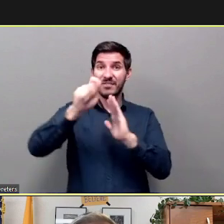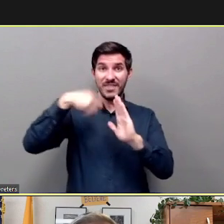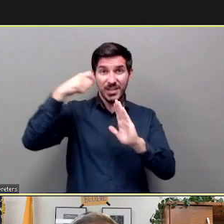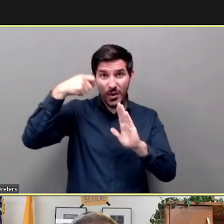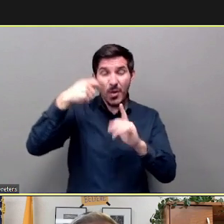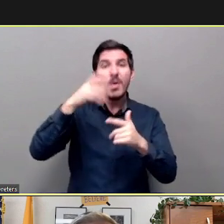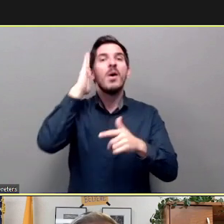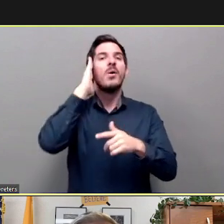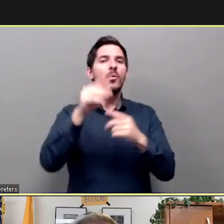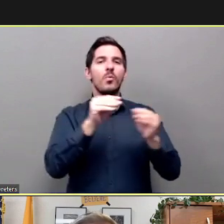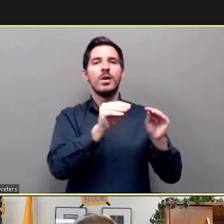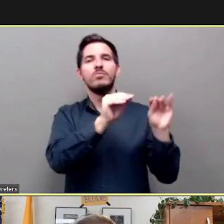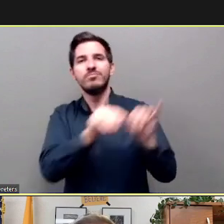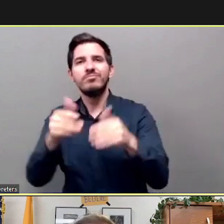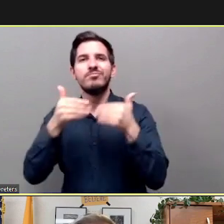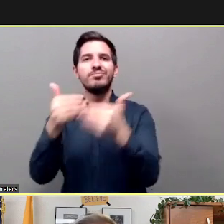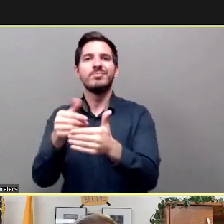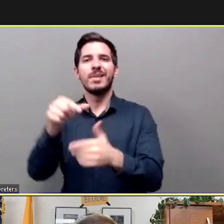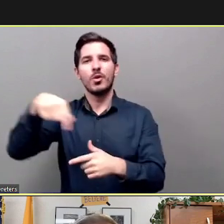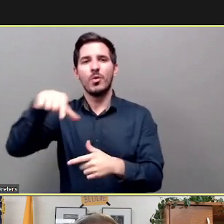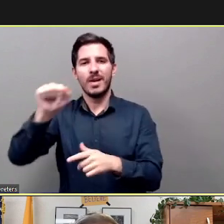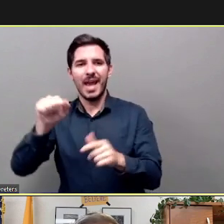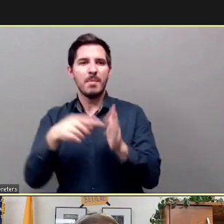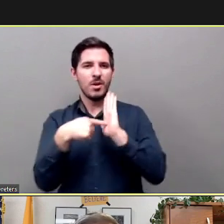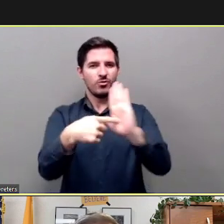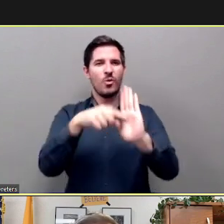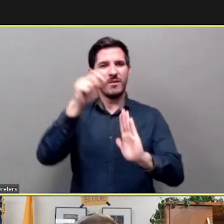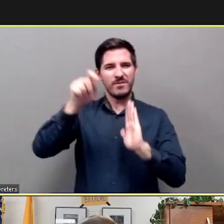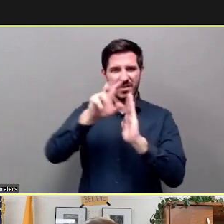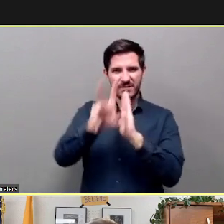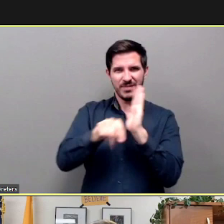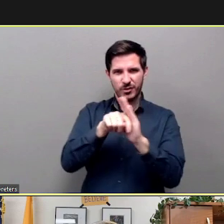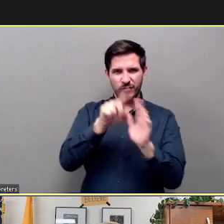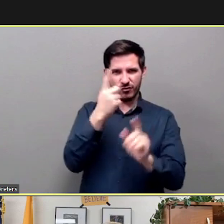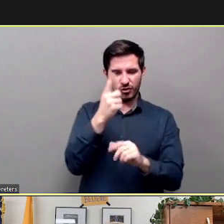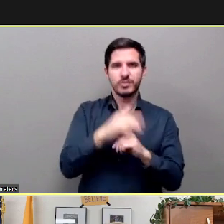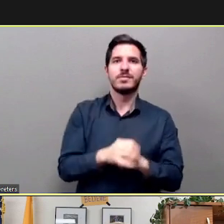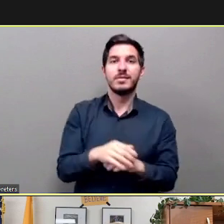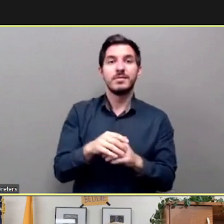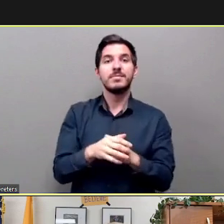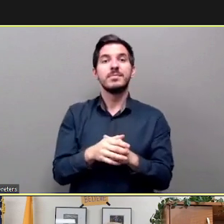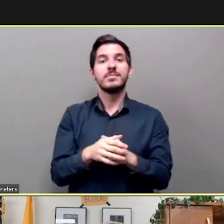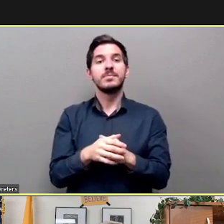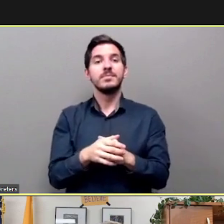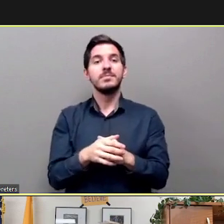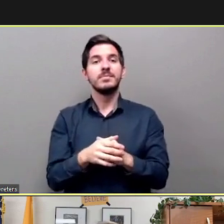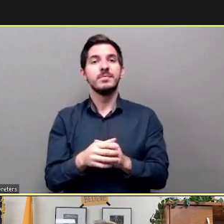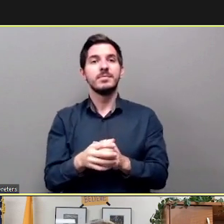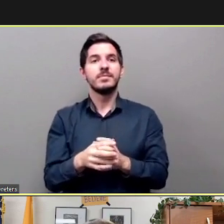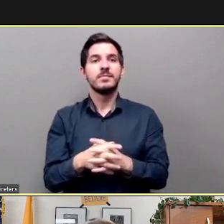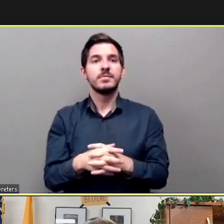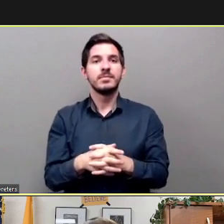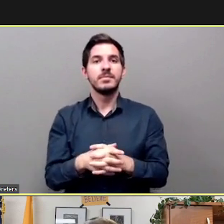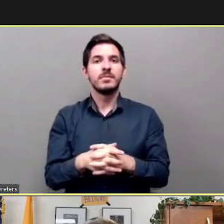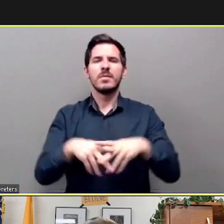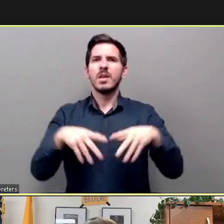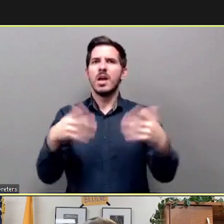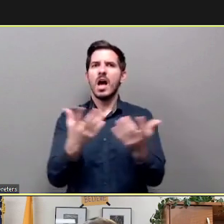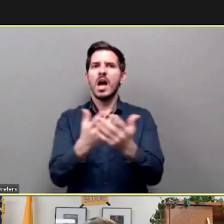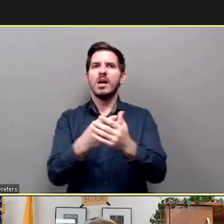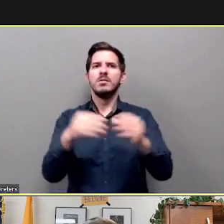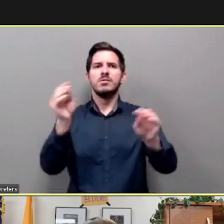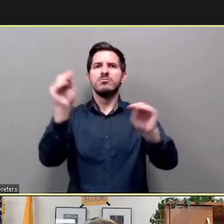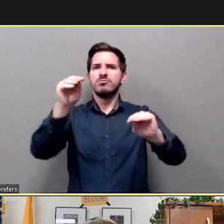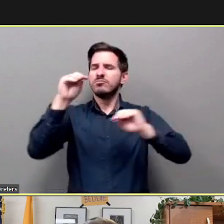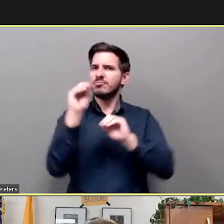turn it back over to you, Jody, after the video's done. Thank you. It's a magical season for our little